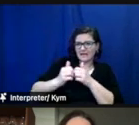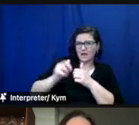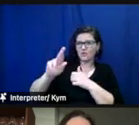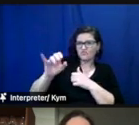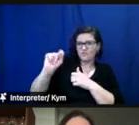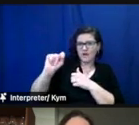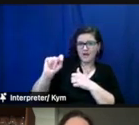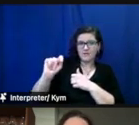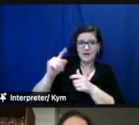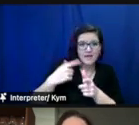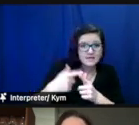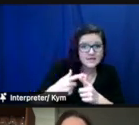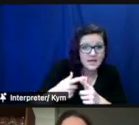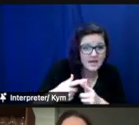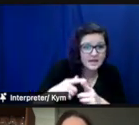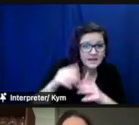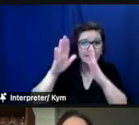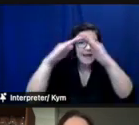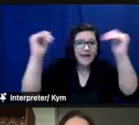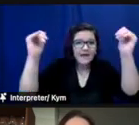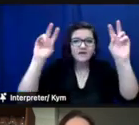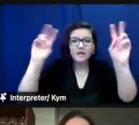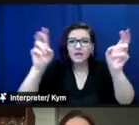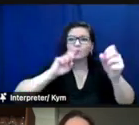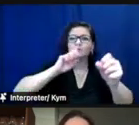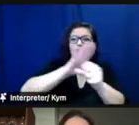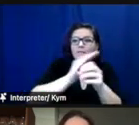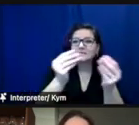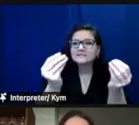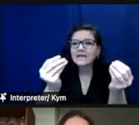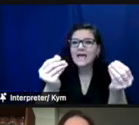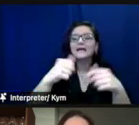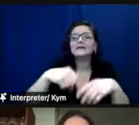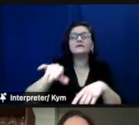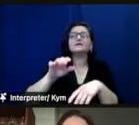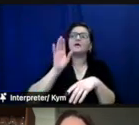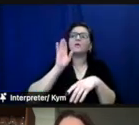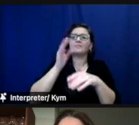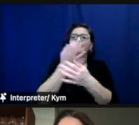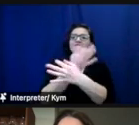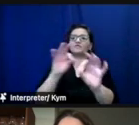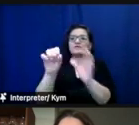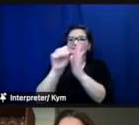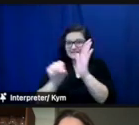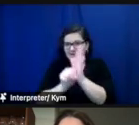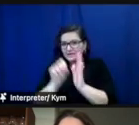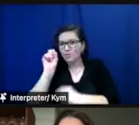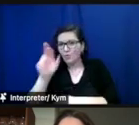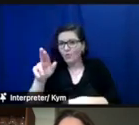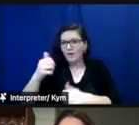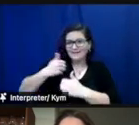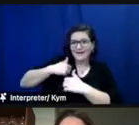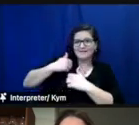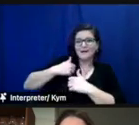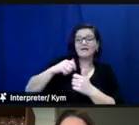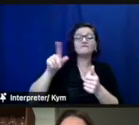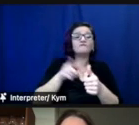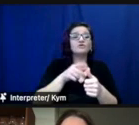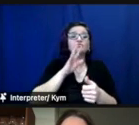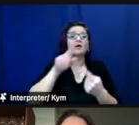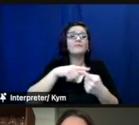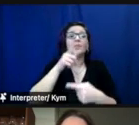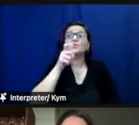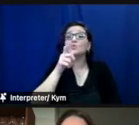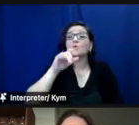land is where people would be free, so like Canada or the Northern Free States. So first we'll talk about Isaac Hopper, and he is